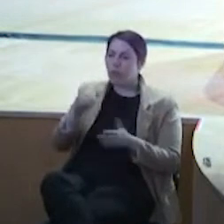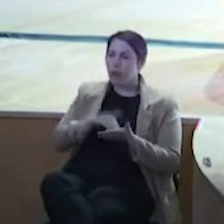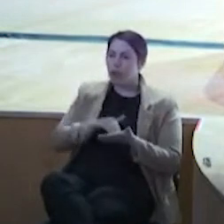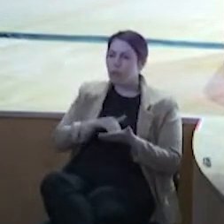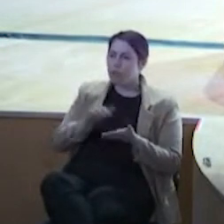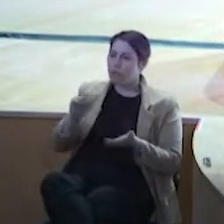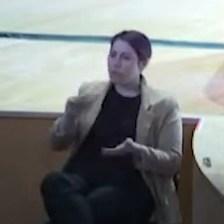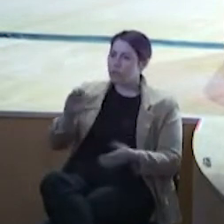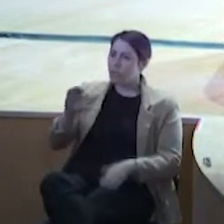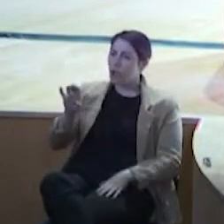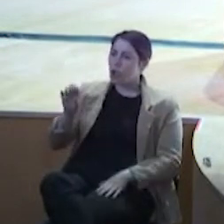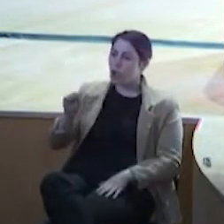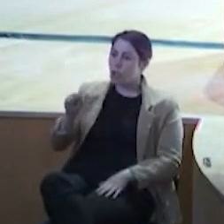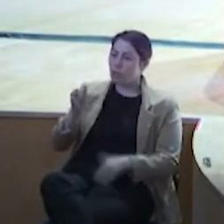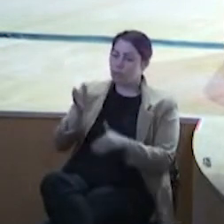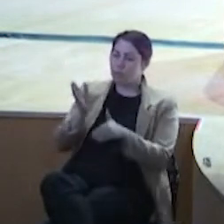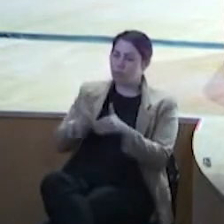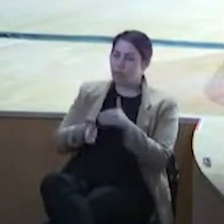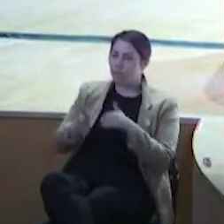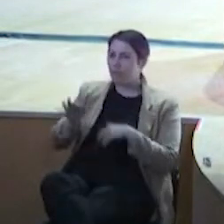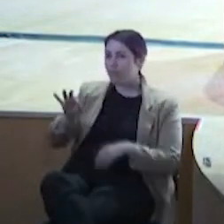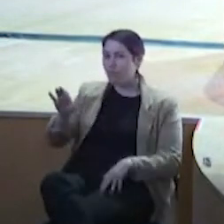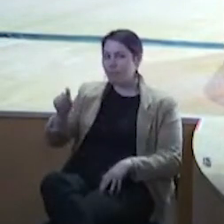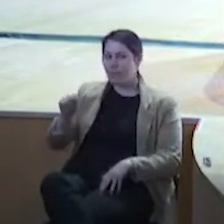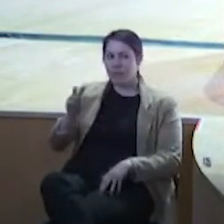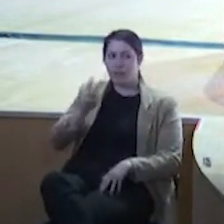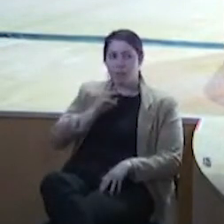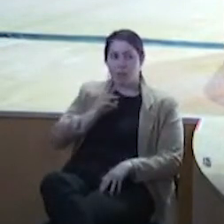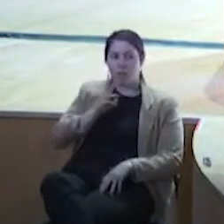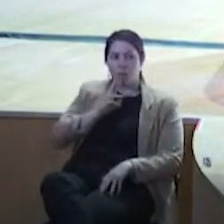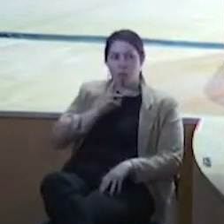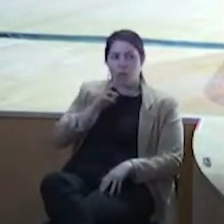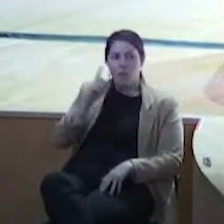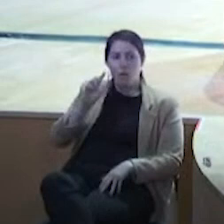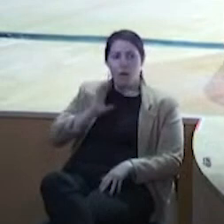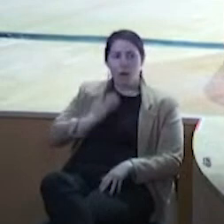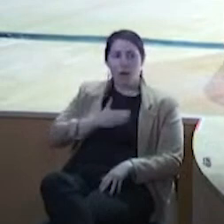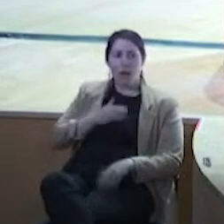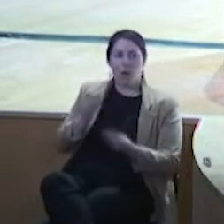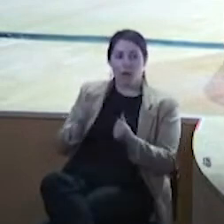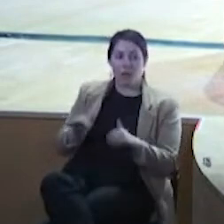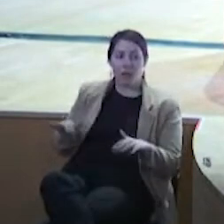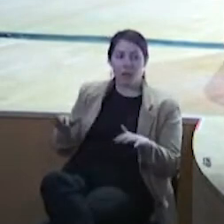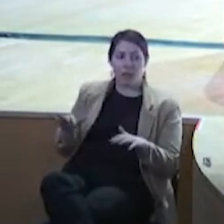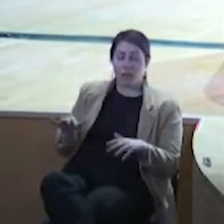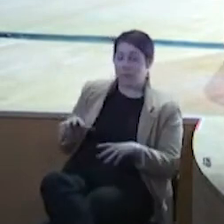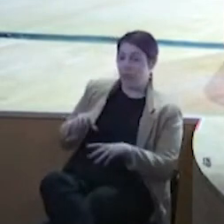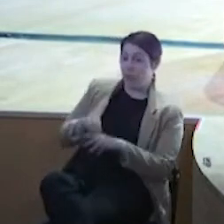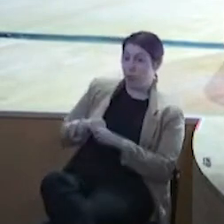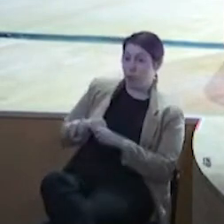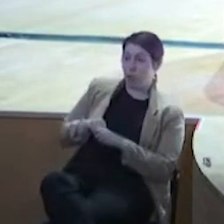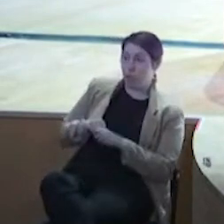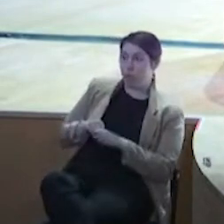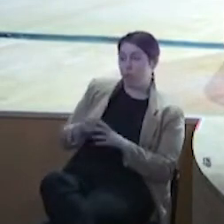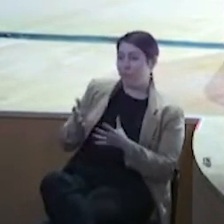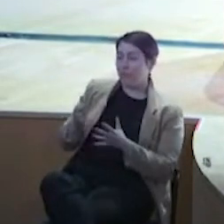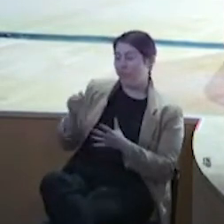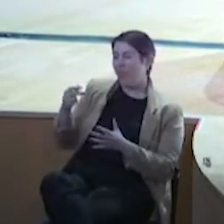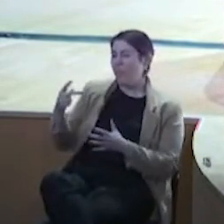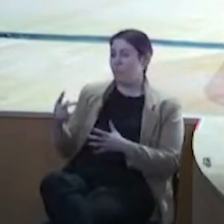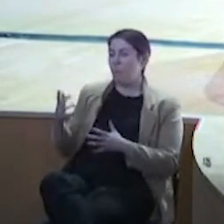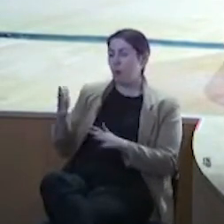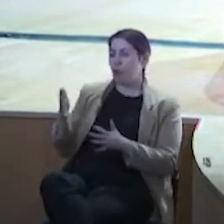700,000 acre feet of water for our lands, and that includes the partial in California. So